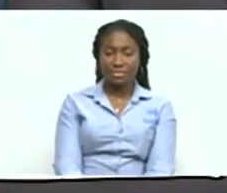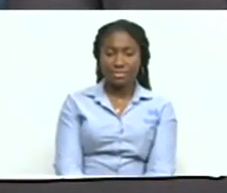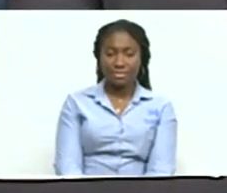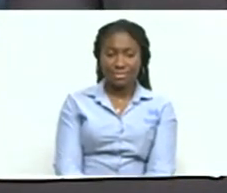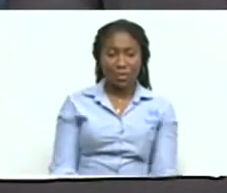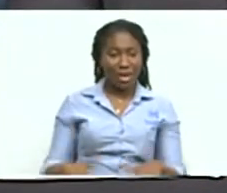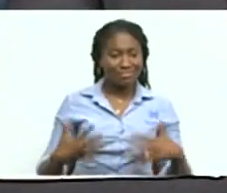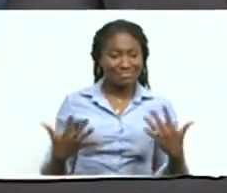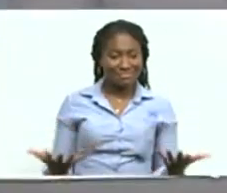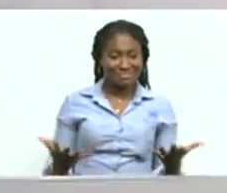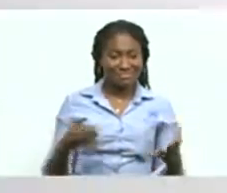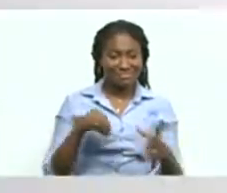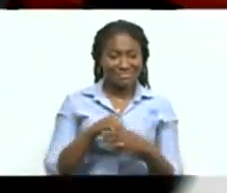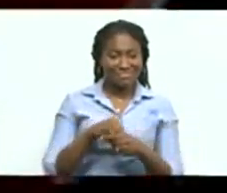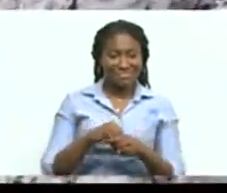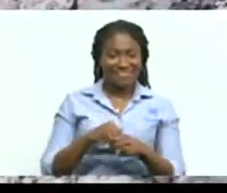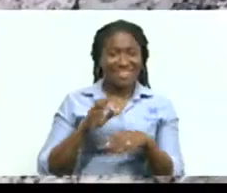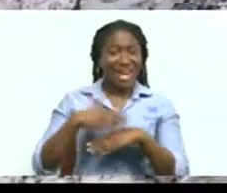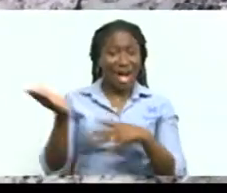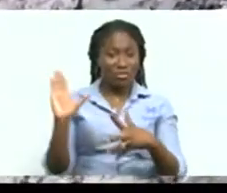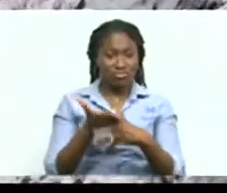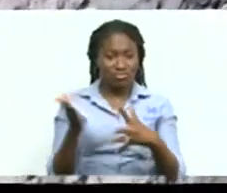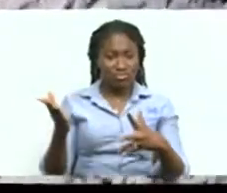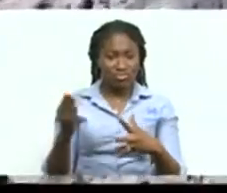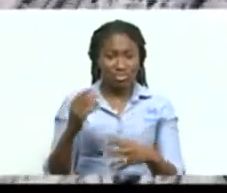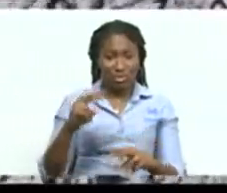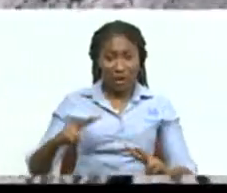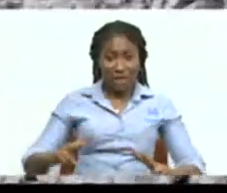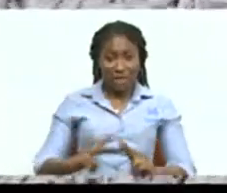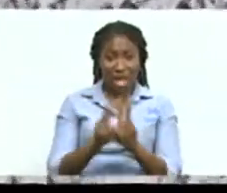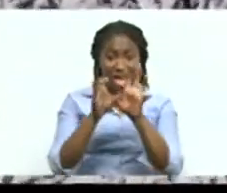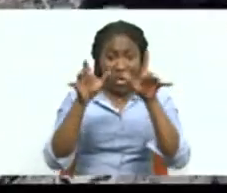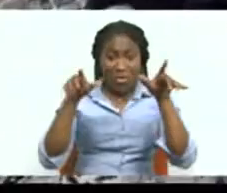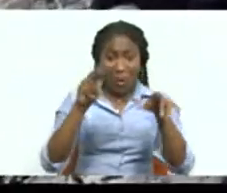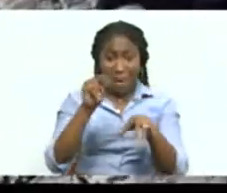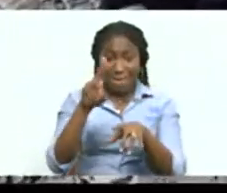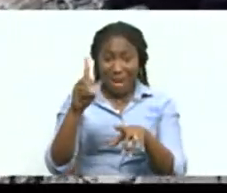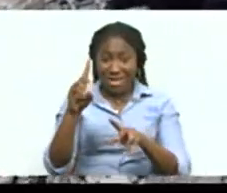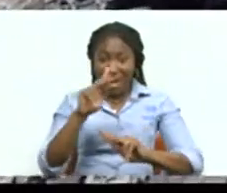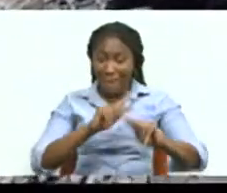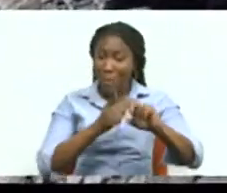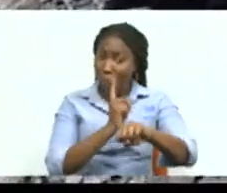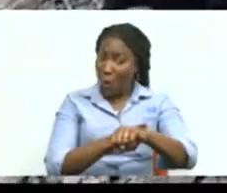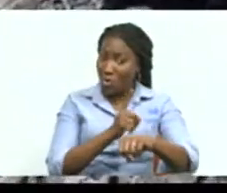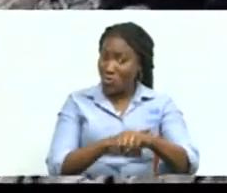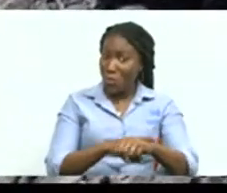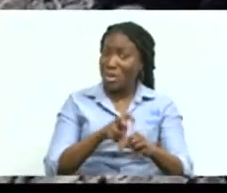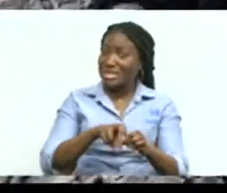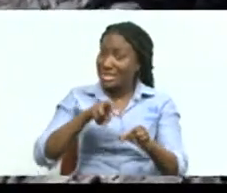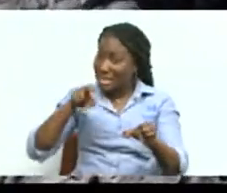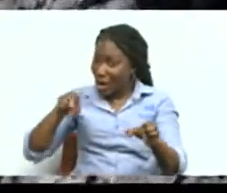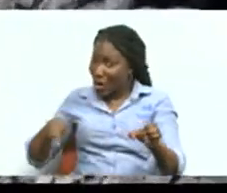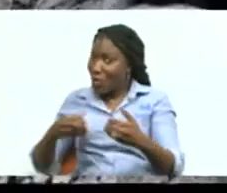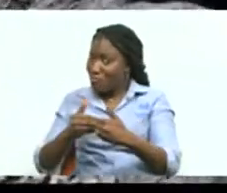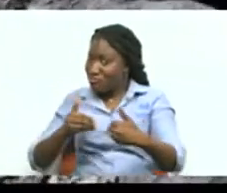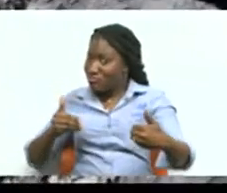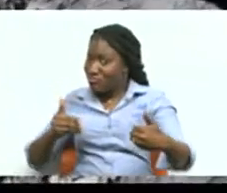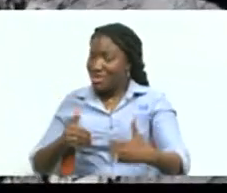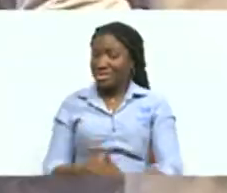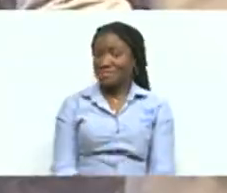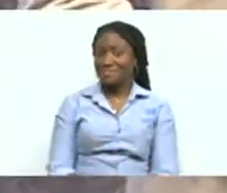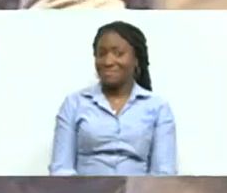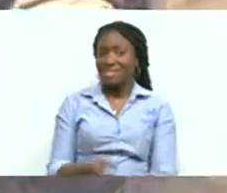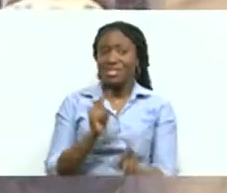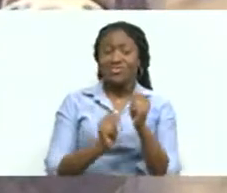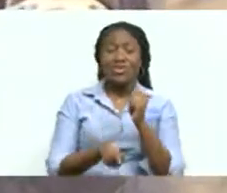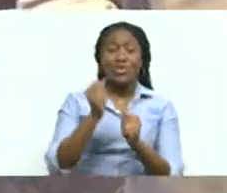Well, still to come in the news, with the Piparo volcano spewing mud, people are being warned to stay away, at least for now. Trinidad